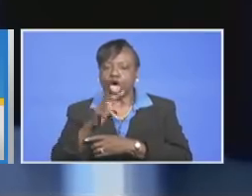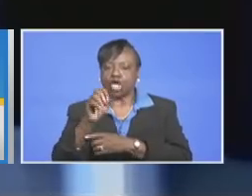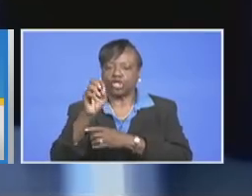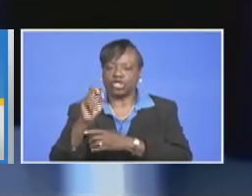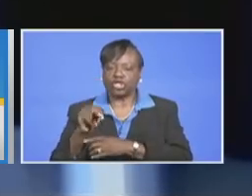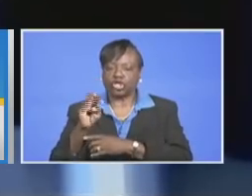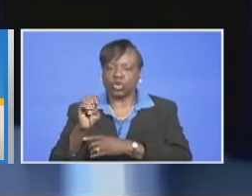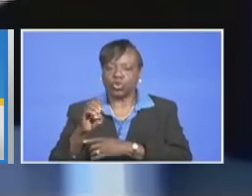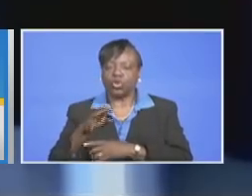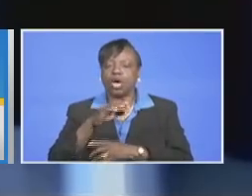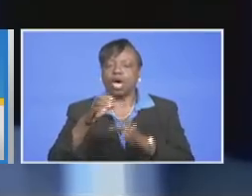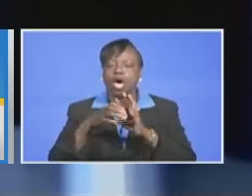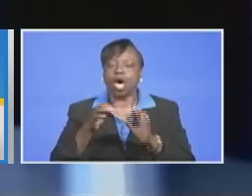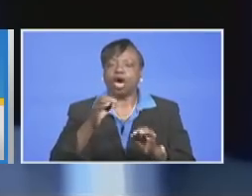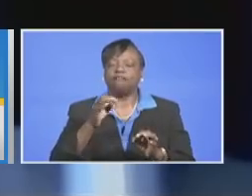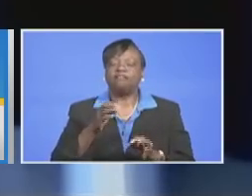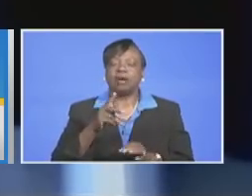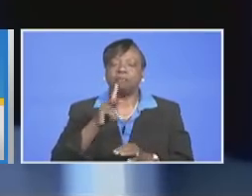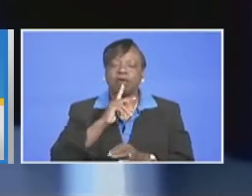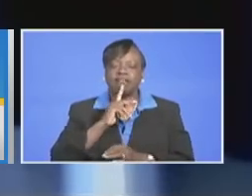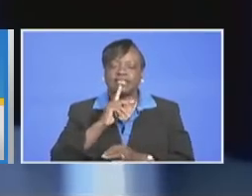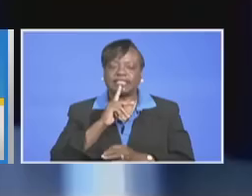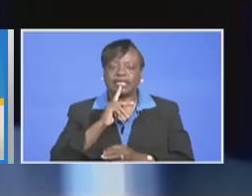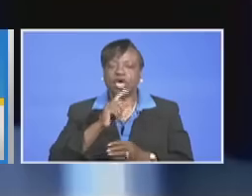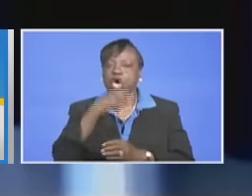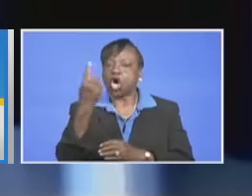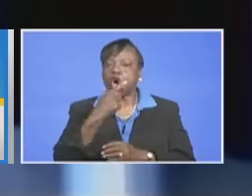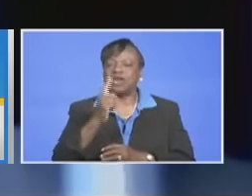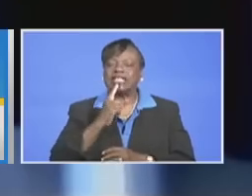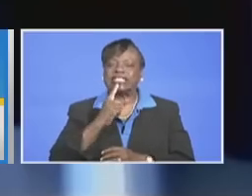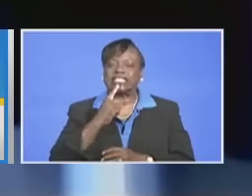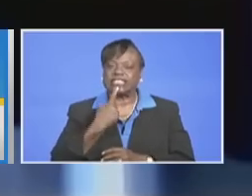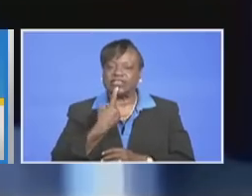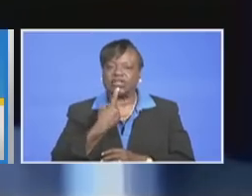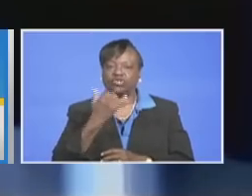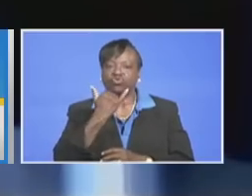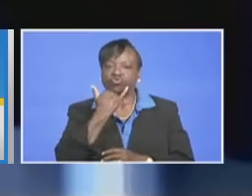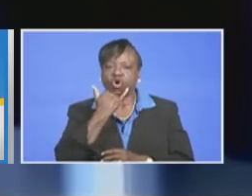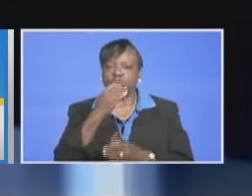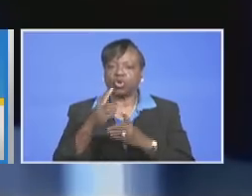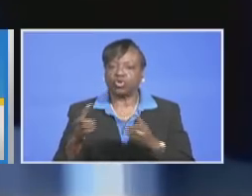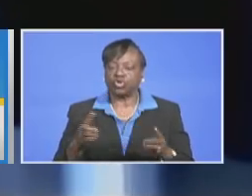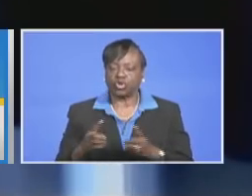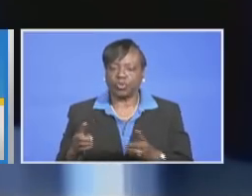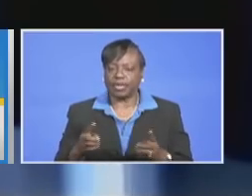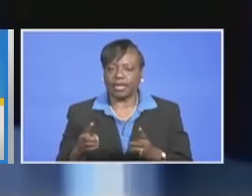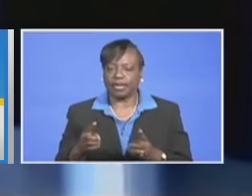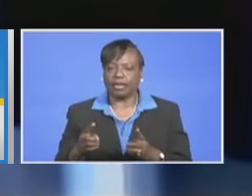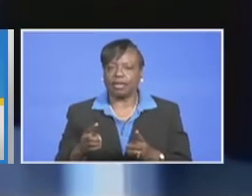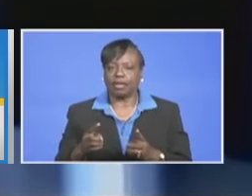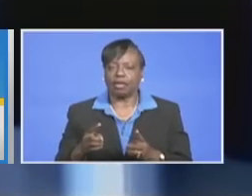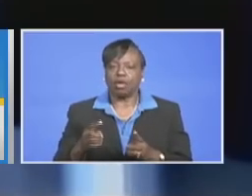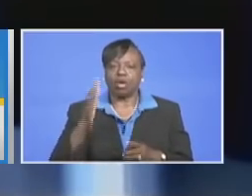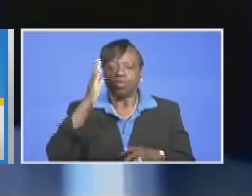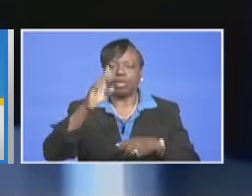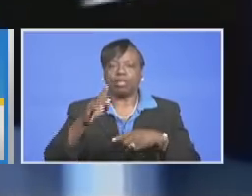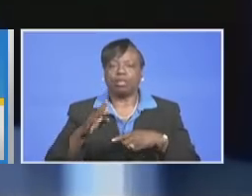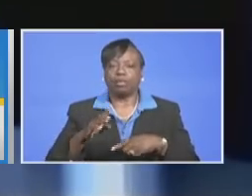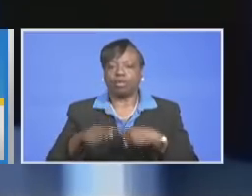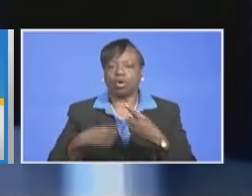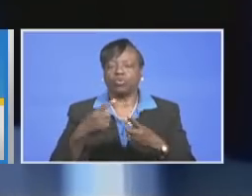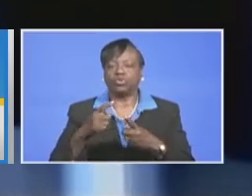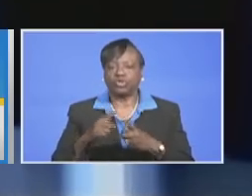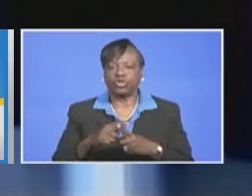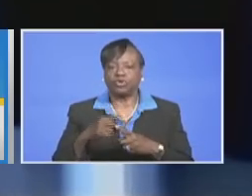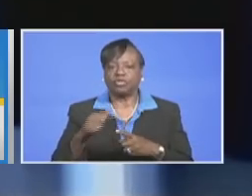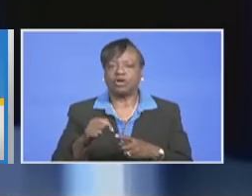privacy. Only the most serious offenses that are indictable are going to be offenses